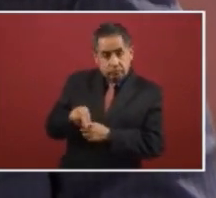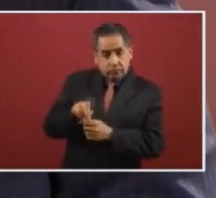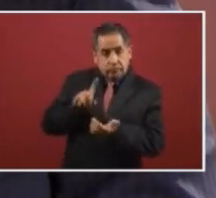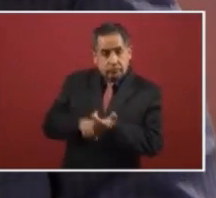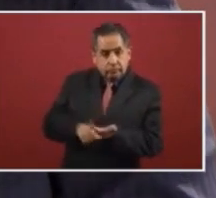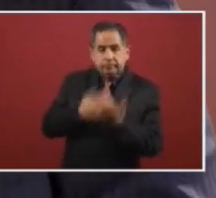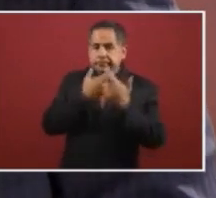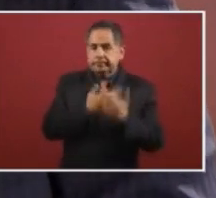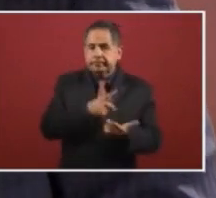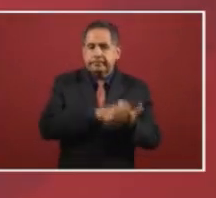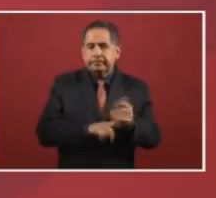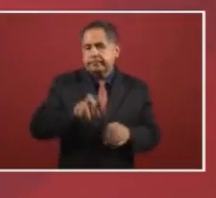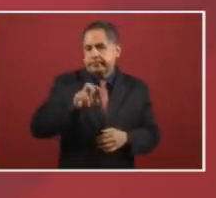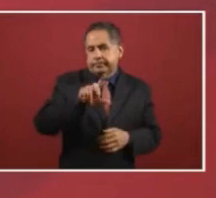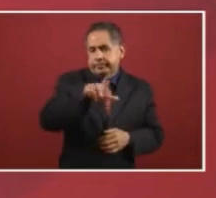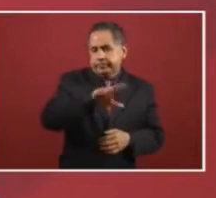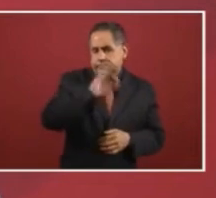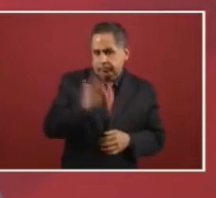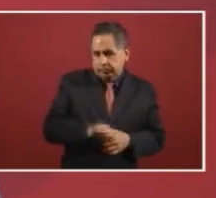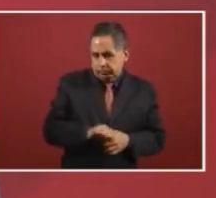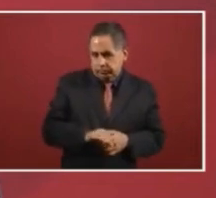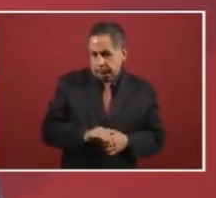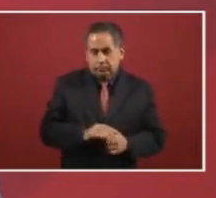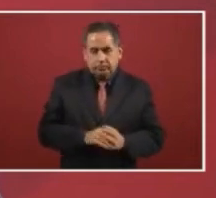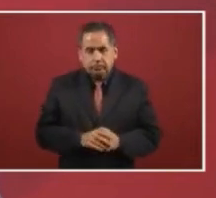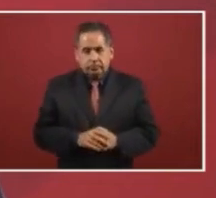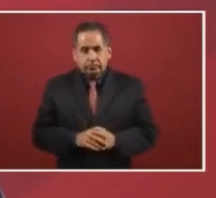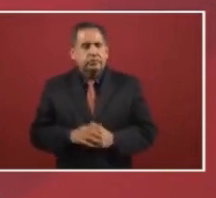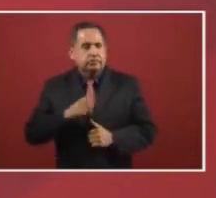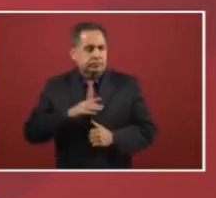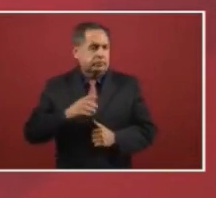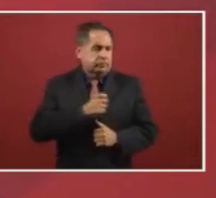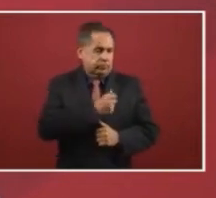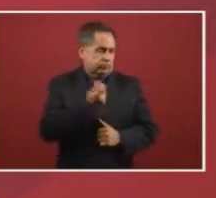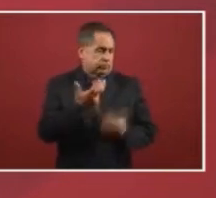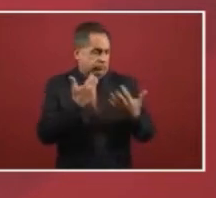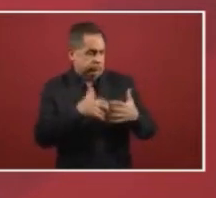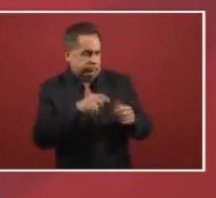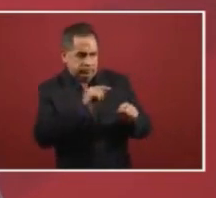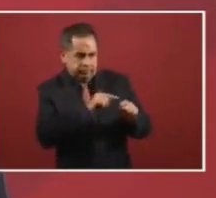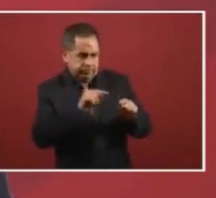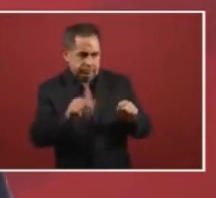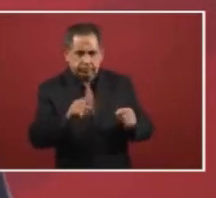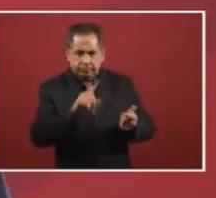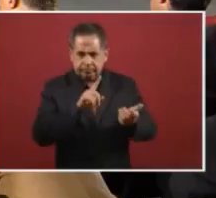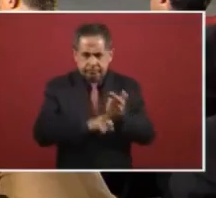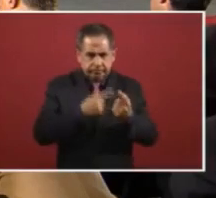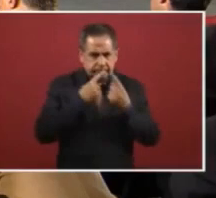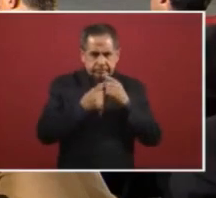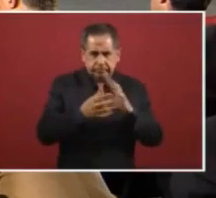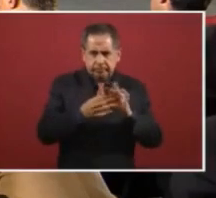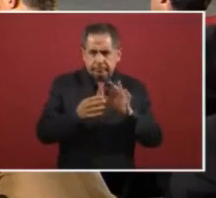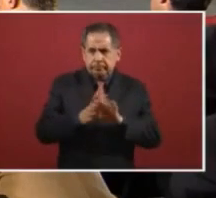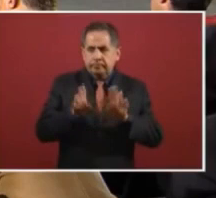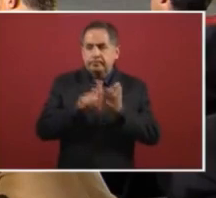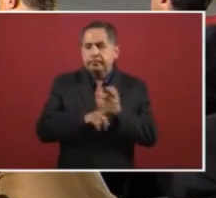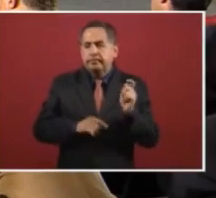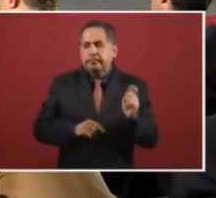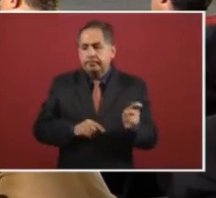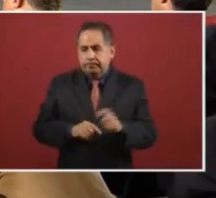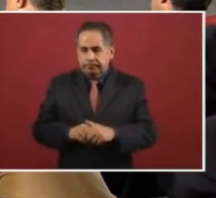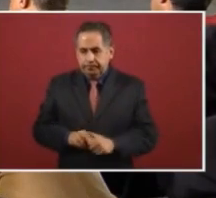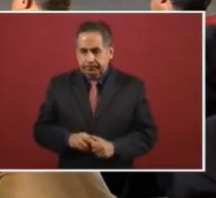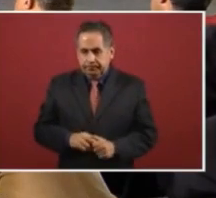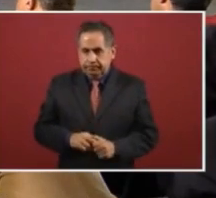volume, the reduction would have been 38%. But there were others that arrangements that were